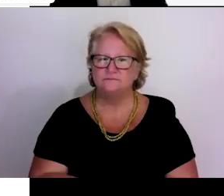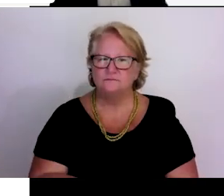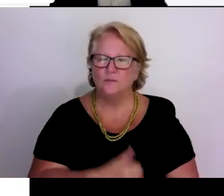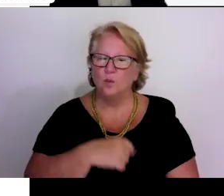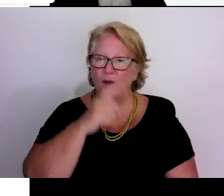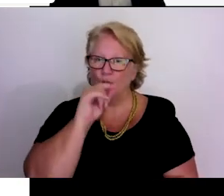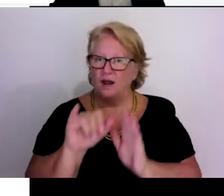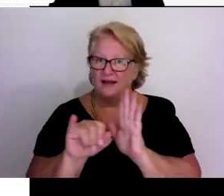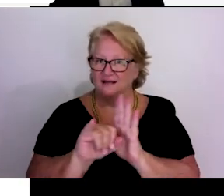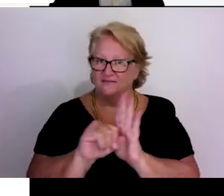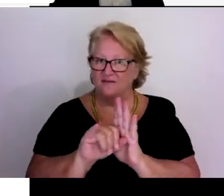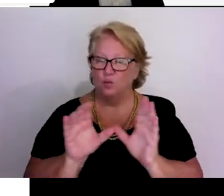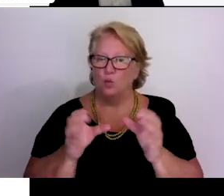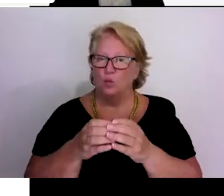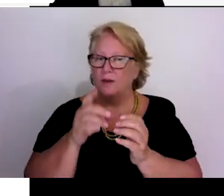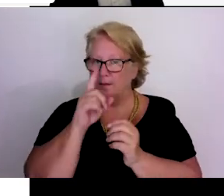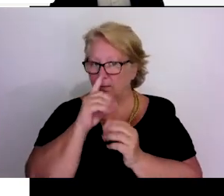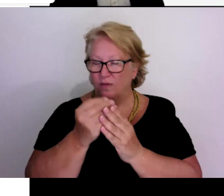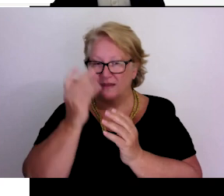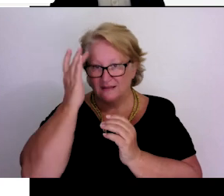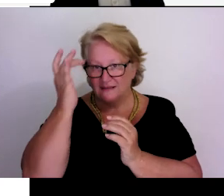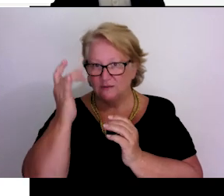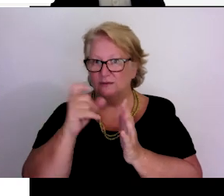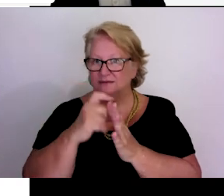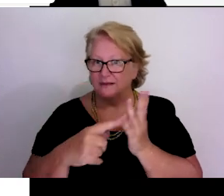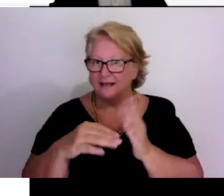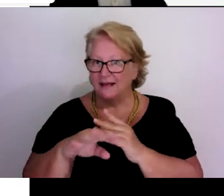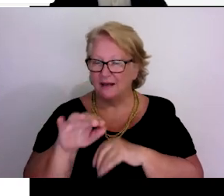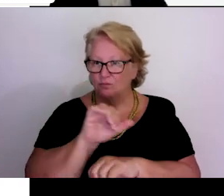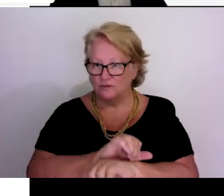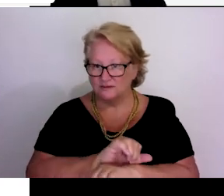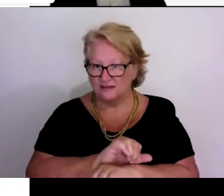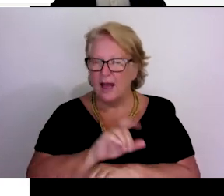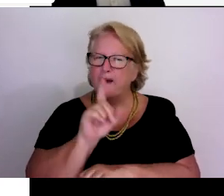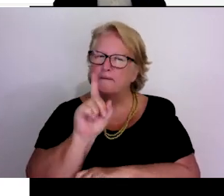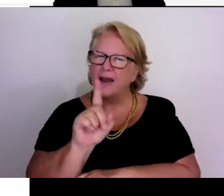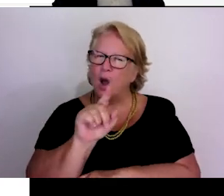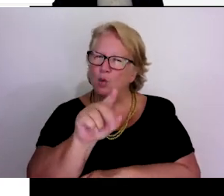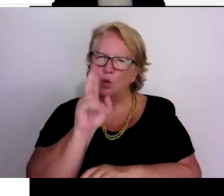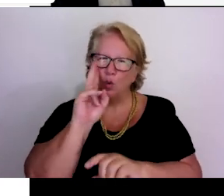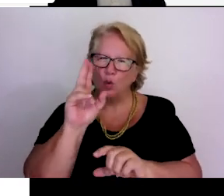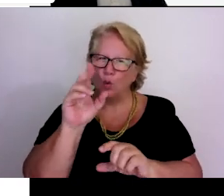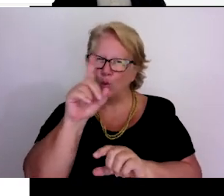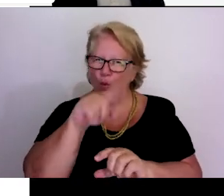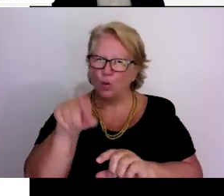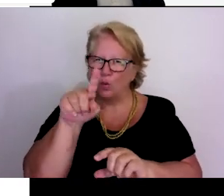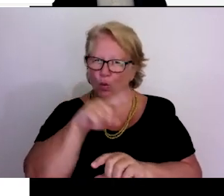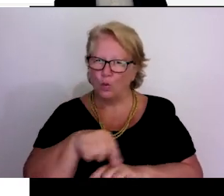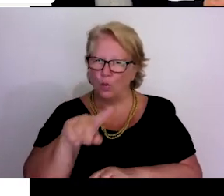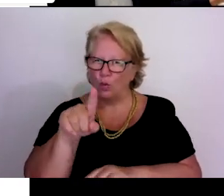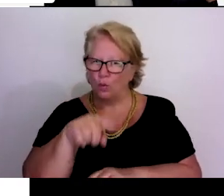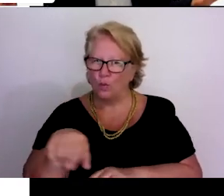to identify a group of people with intellectual disability in prison. But you see that this diagram just